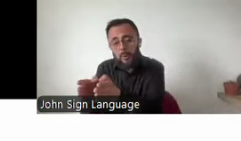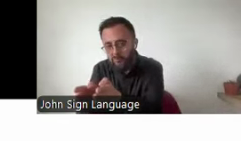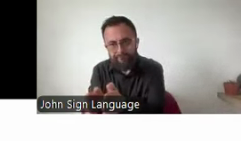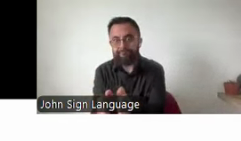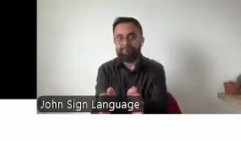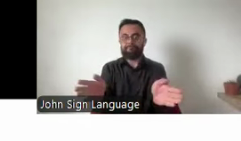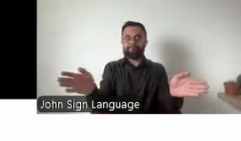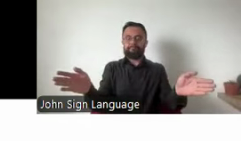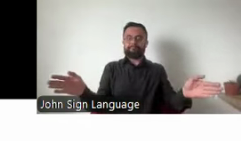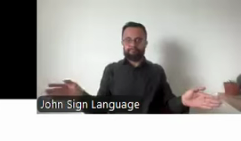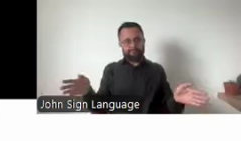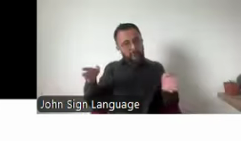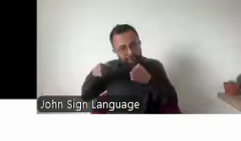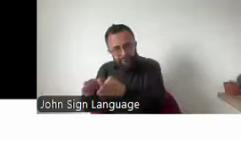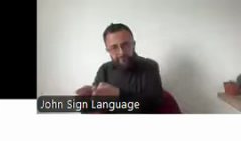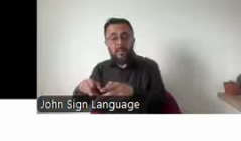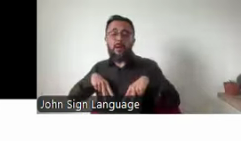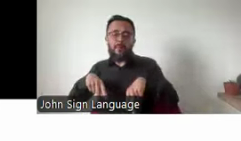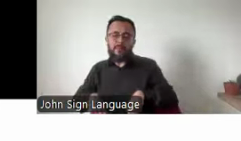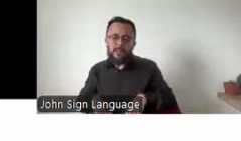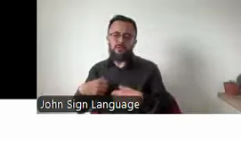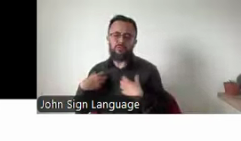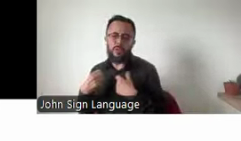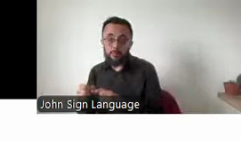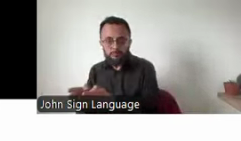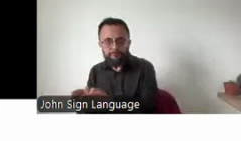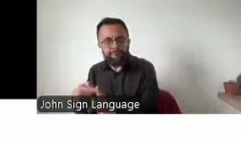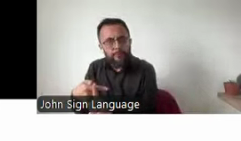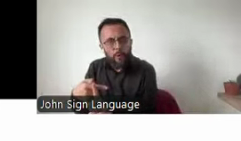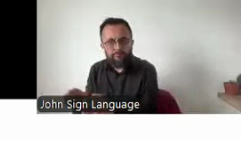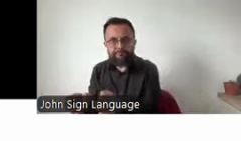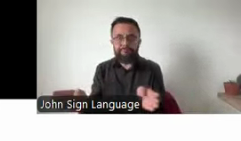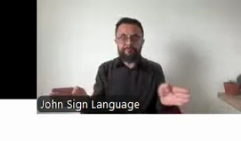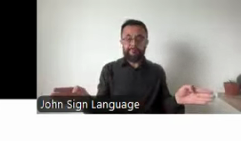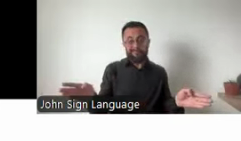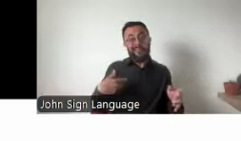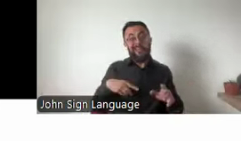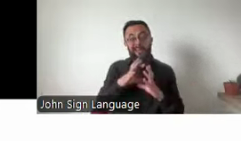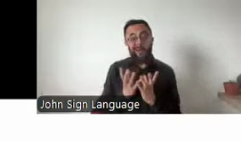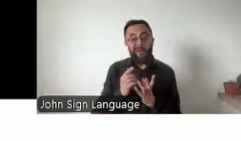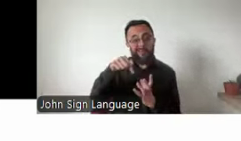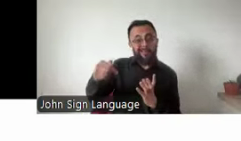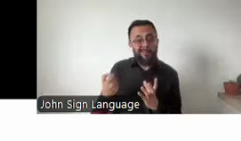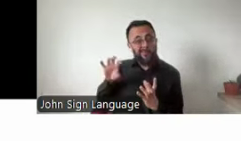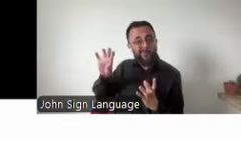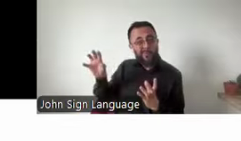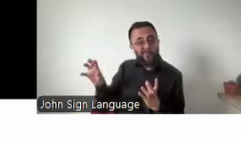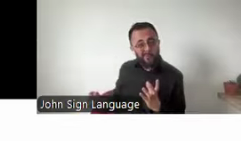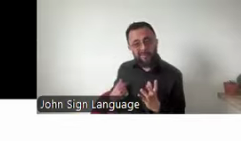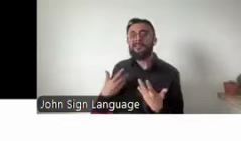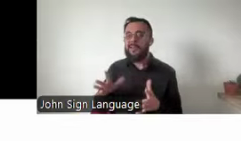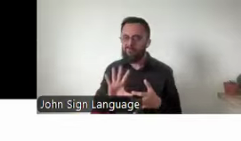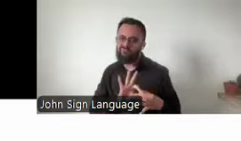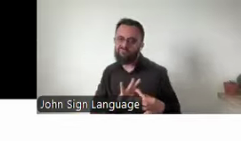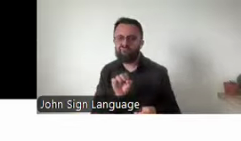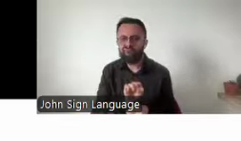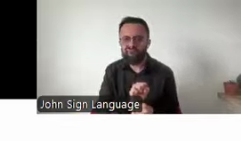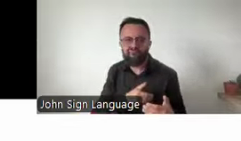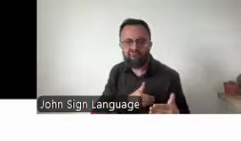worked very closely with the Ministry of Education or Transport or Social Affairs, who are